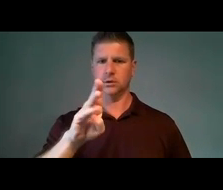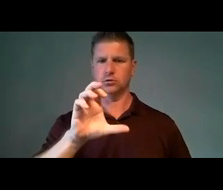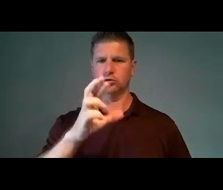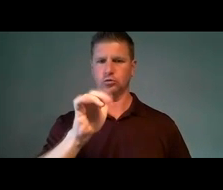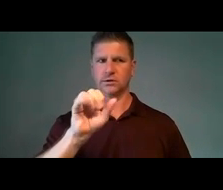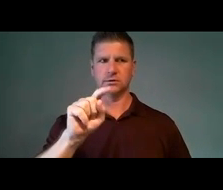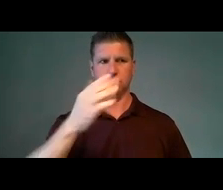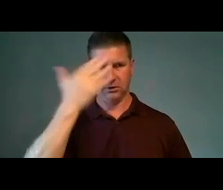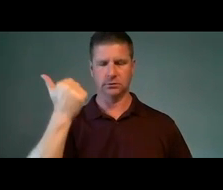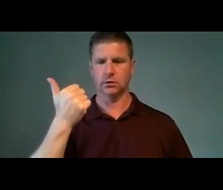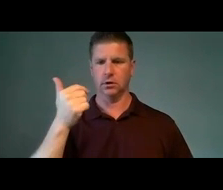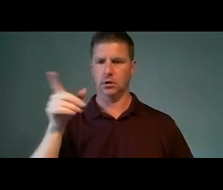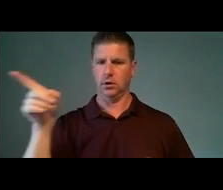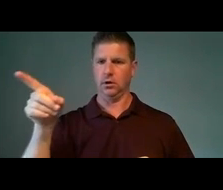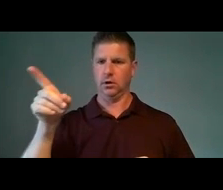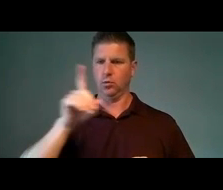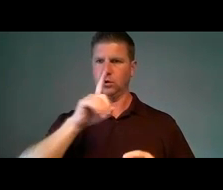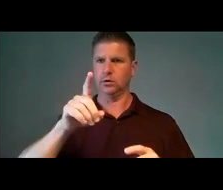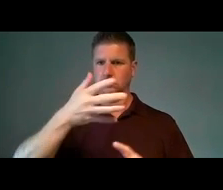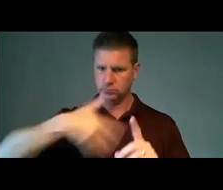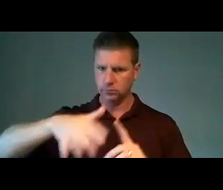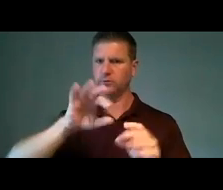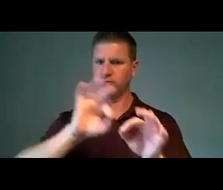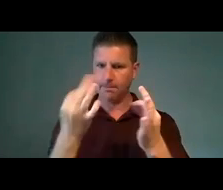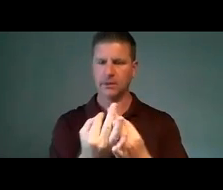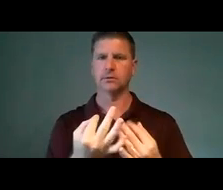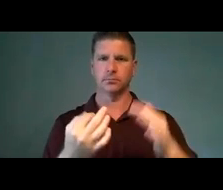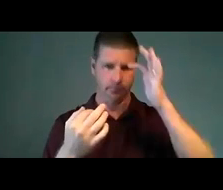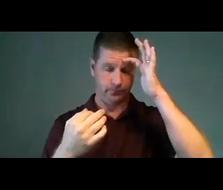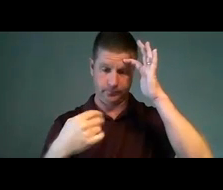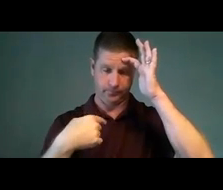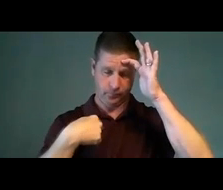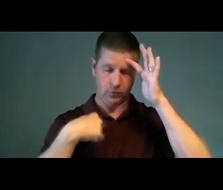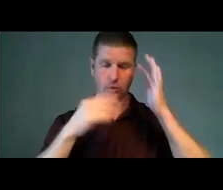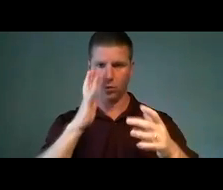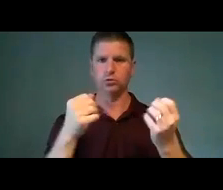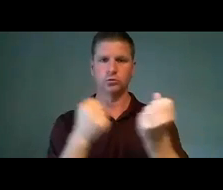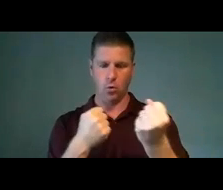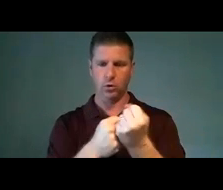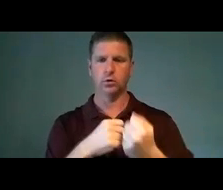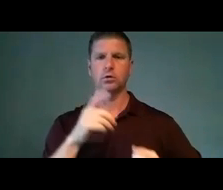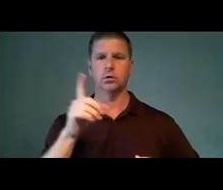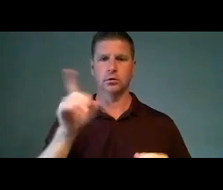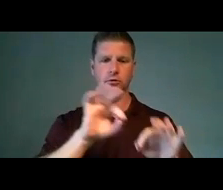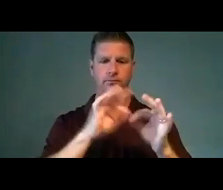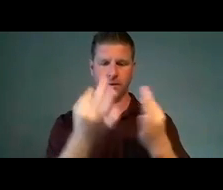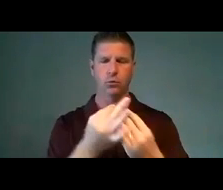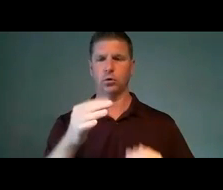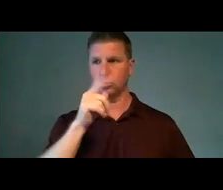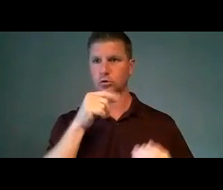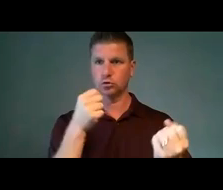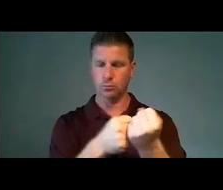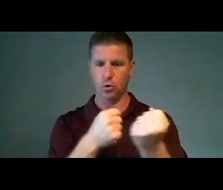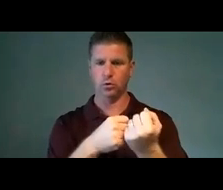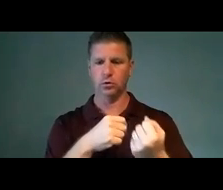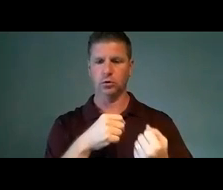is family oriented. So my take on it is that I would support, as well as the families who support Poor